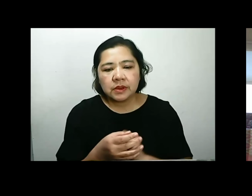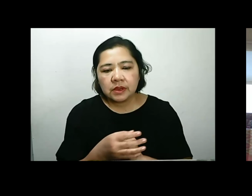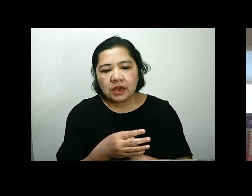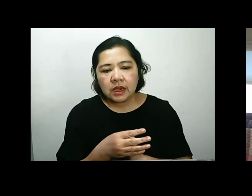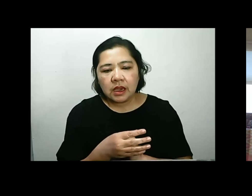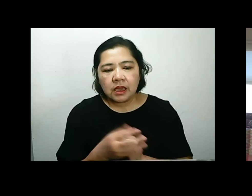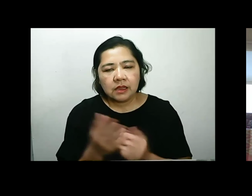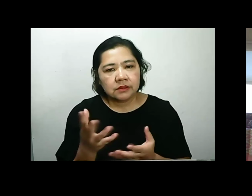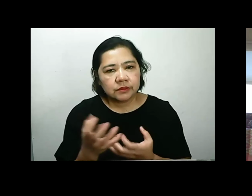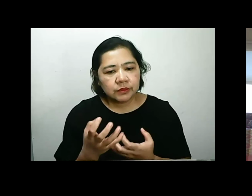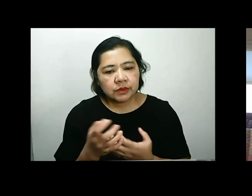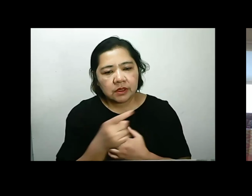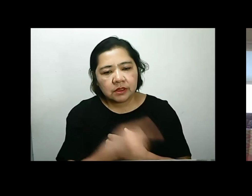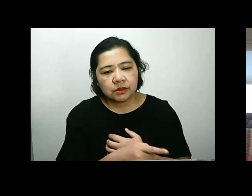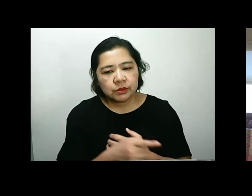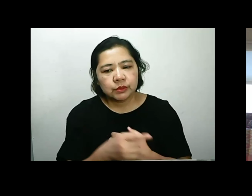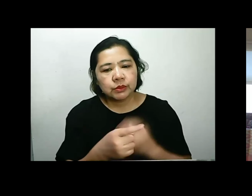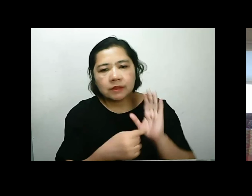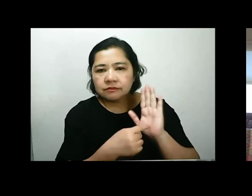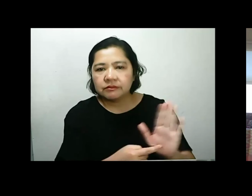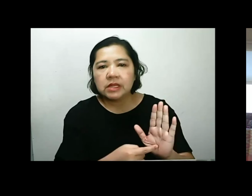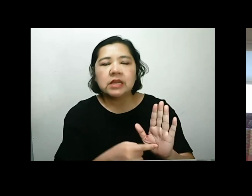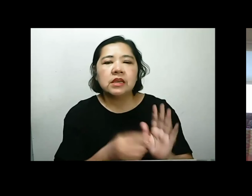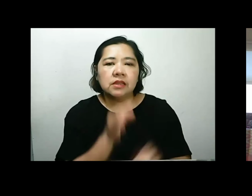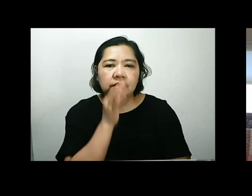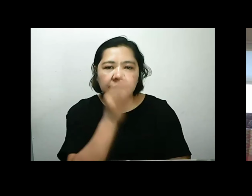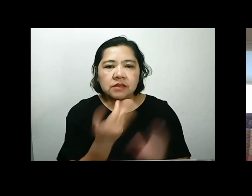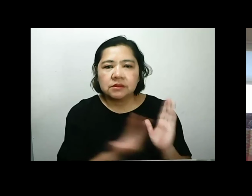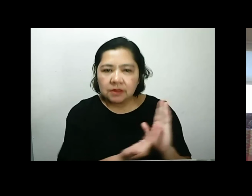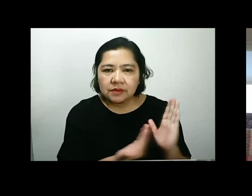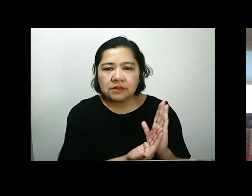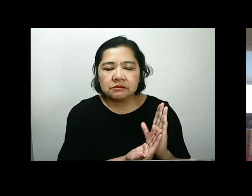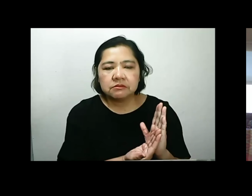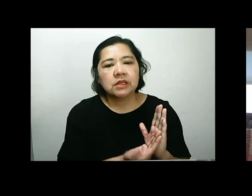out the facts and the evidence. But as I always tell